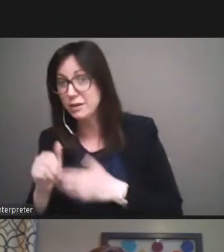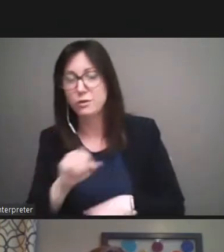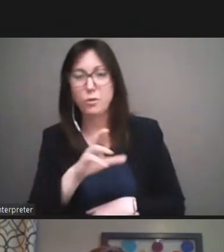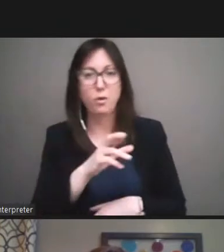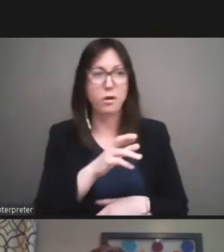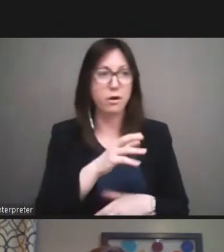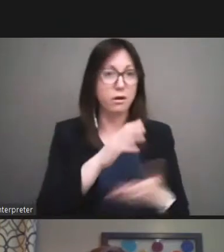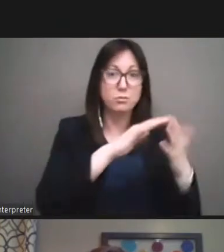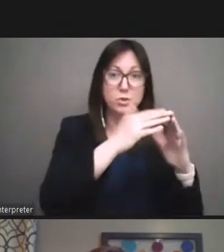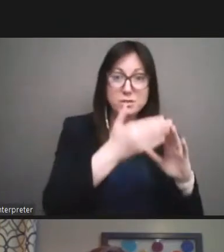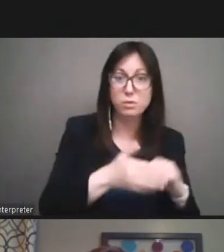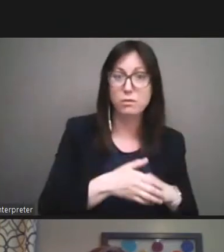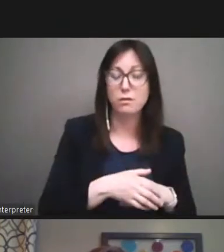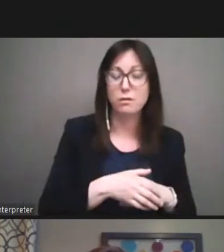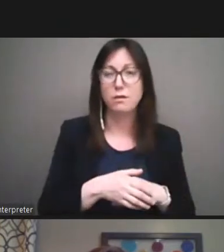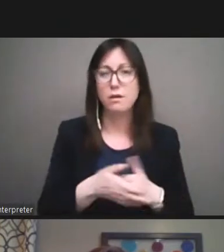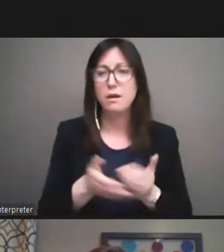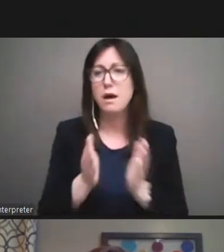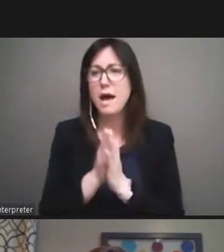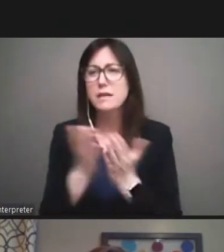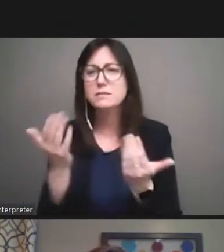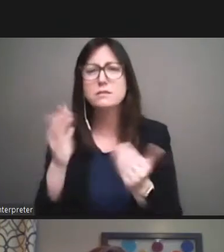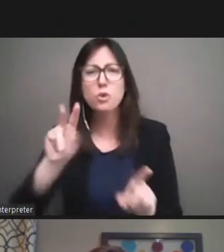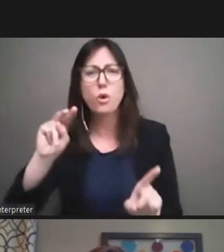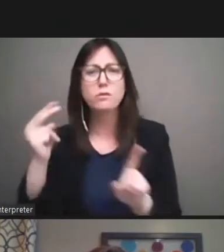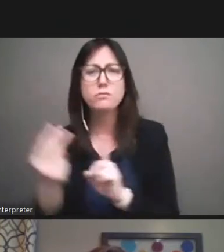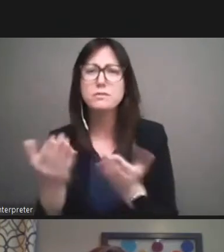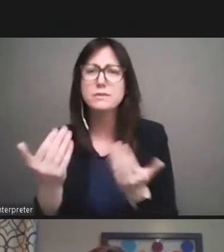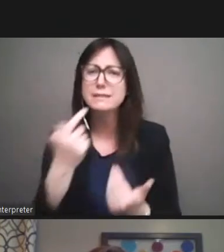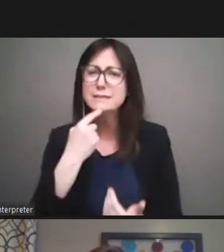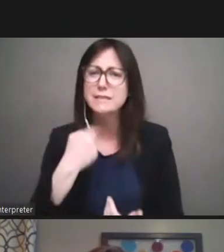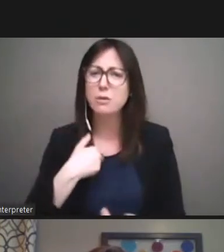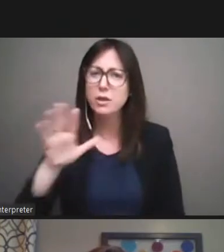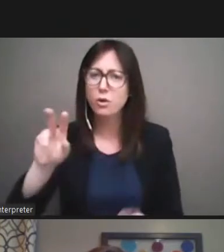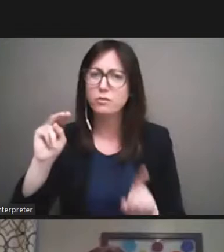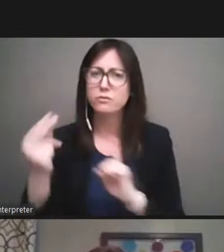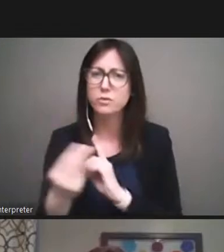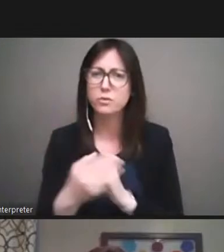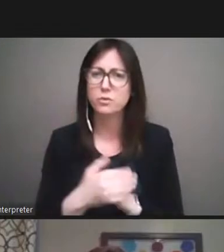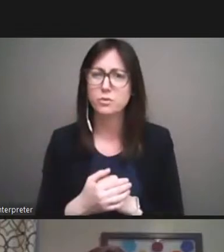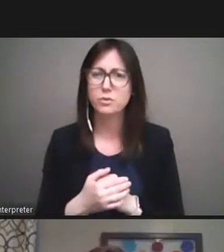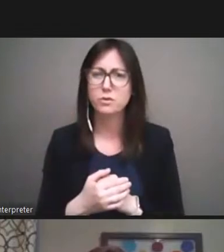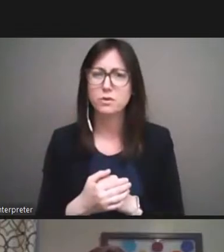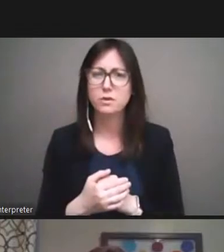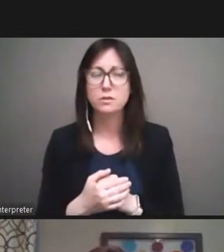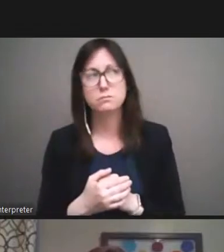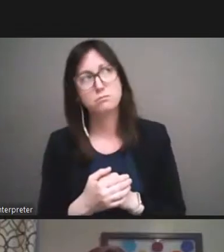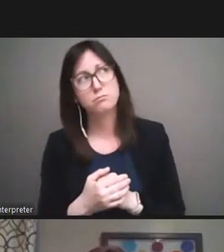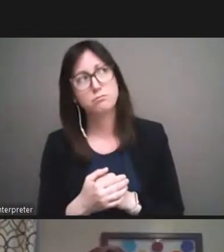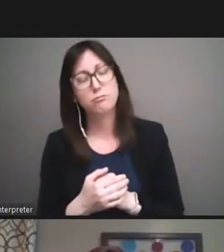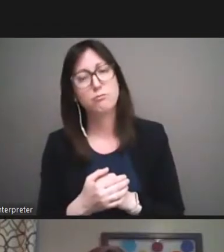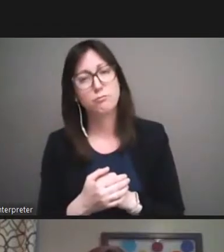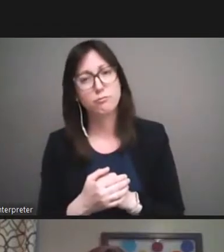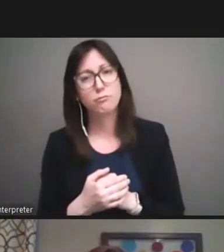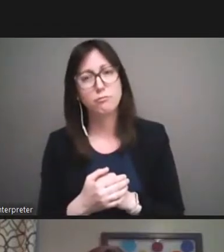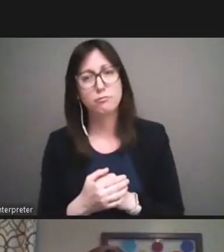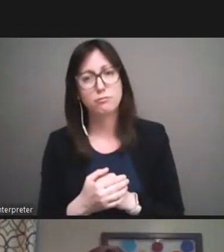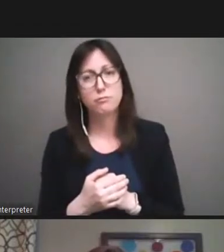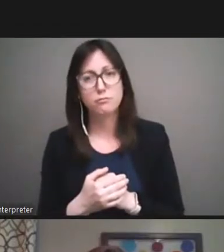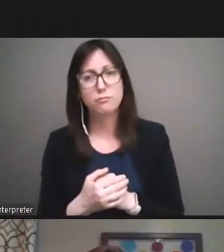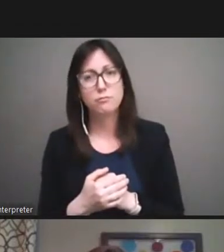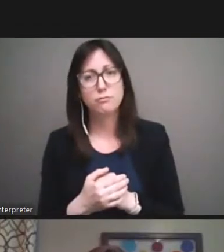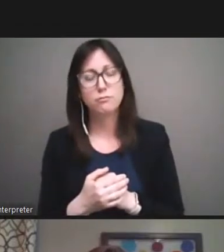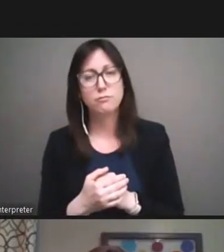you, we want to hear from you, tell us what you think. It's the utmost respect for